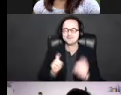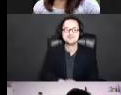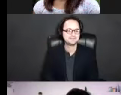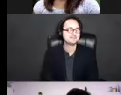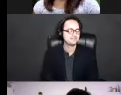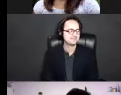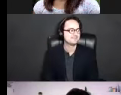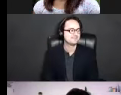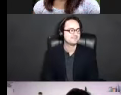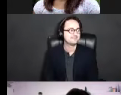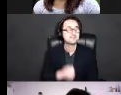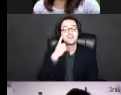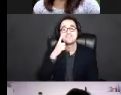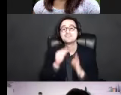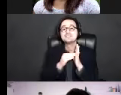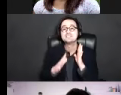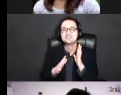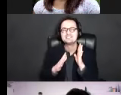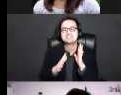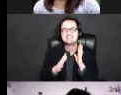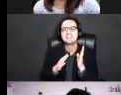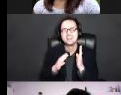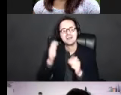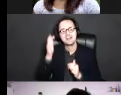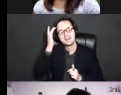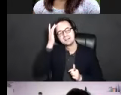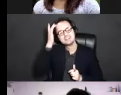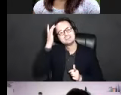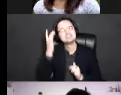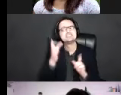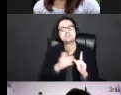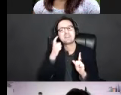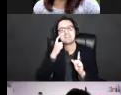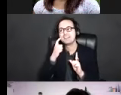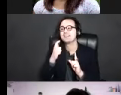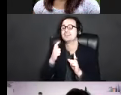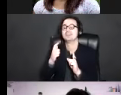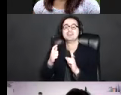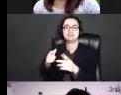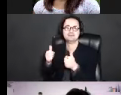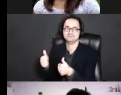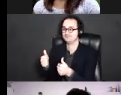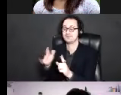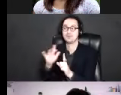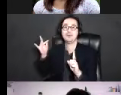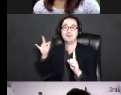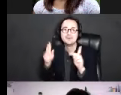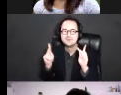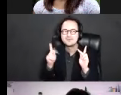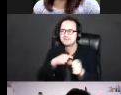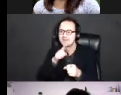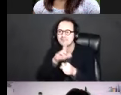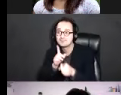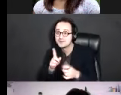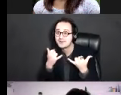for students, I think some students, a lot of people, when they think about these junior superstars, and I want to confirm if this is true or not.